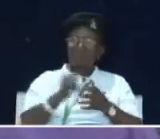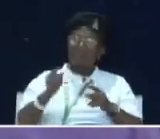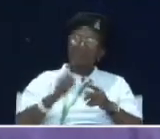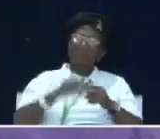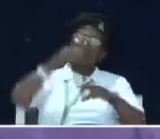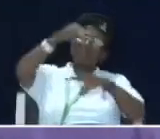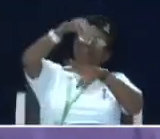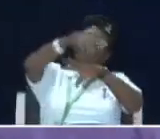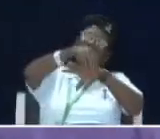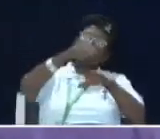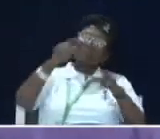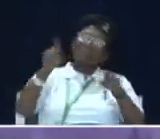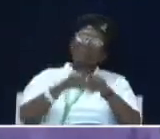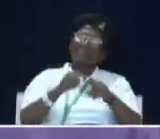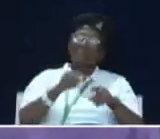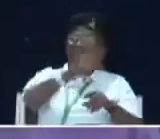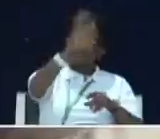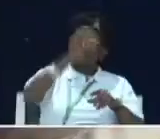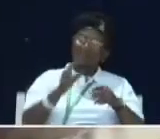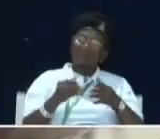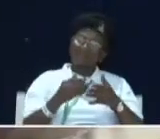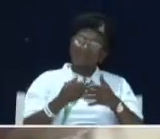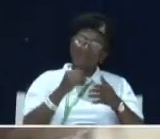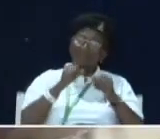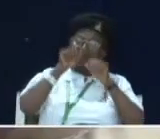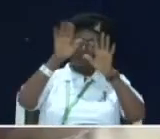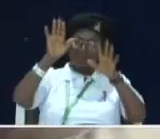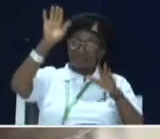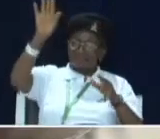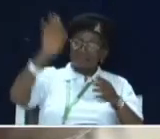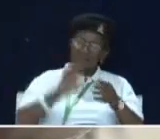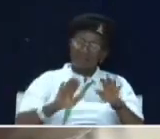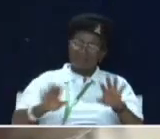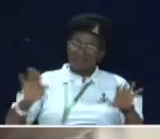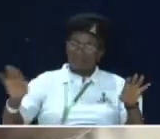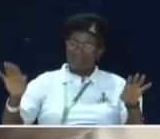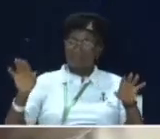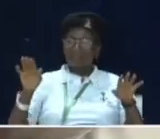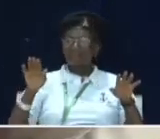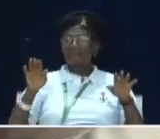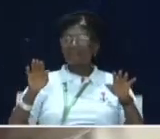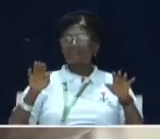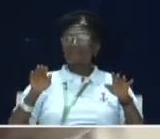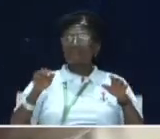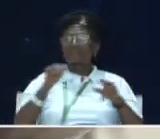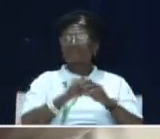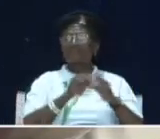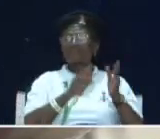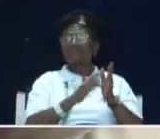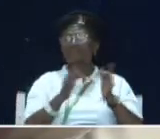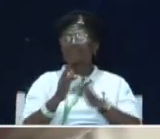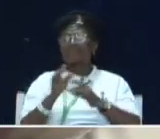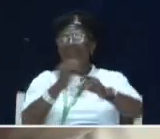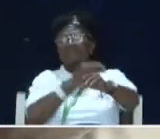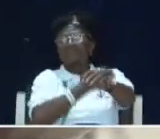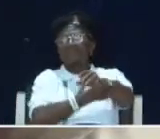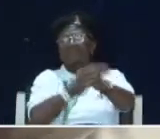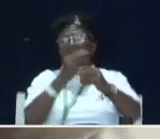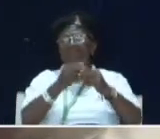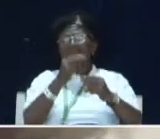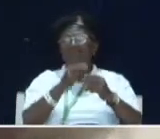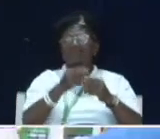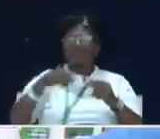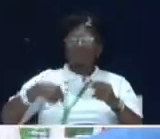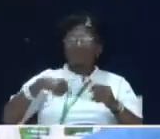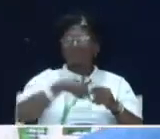Tonight, like never before, bless your children. In Jesus' mighty name, we have